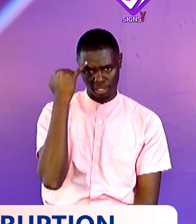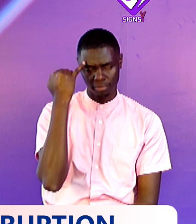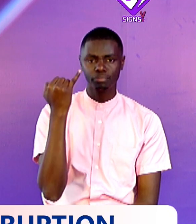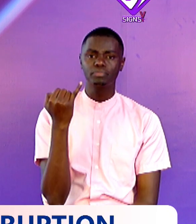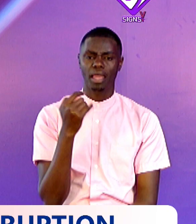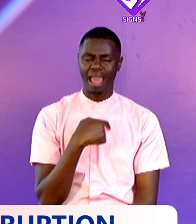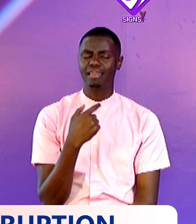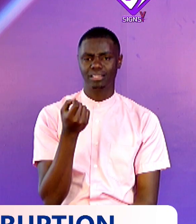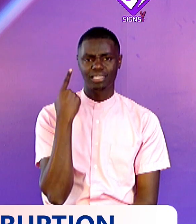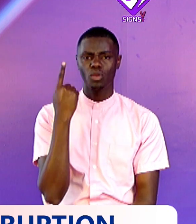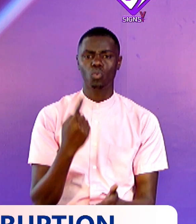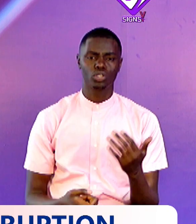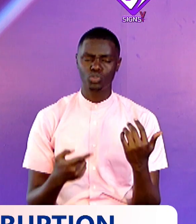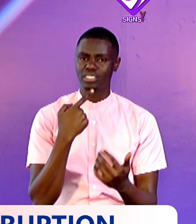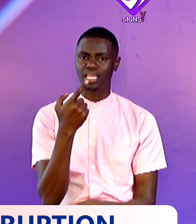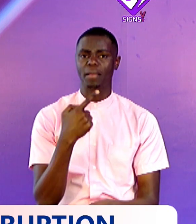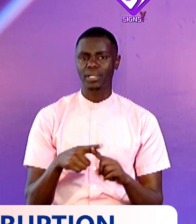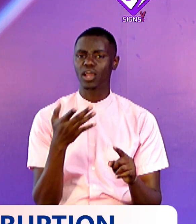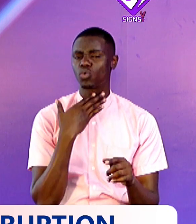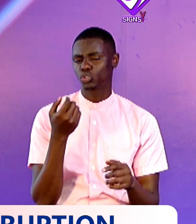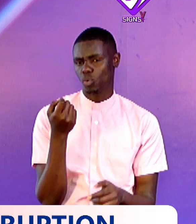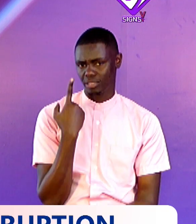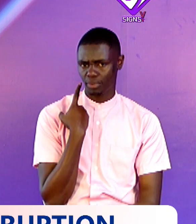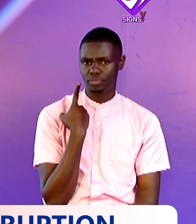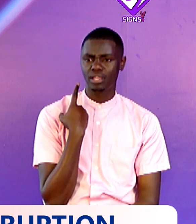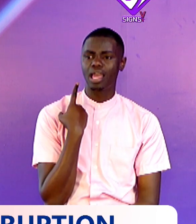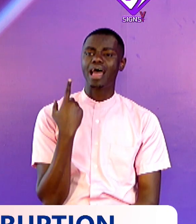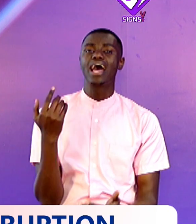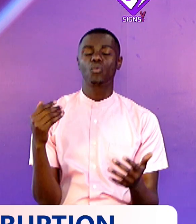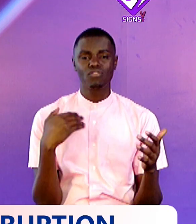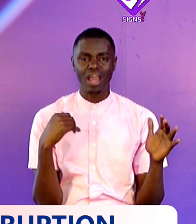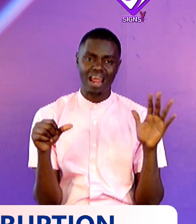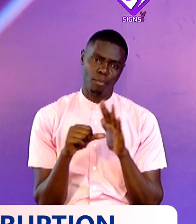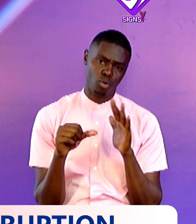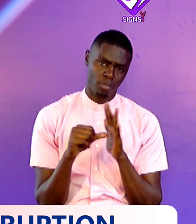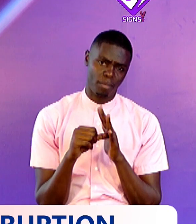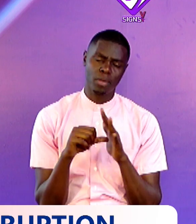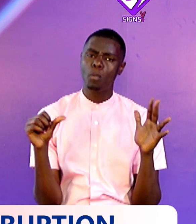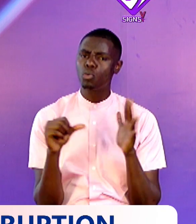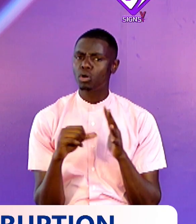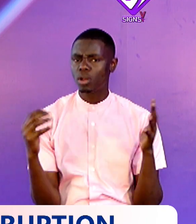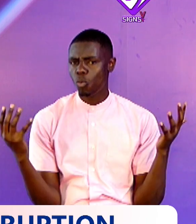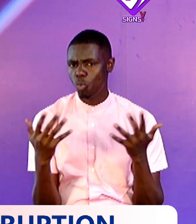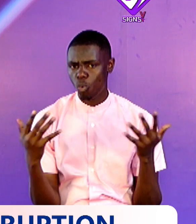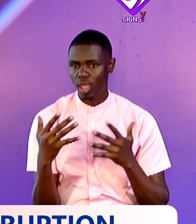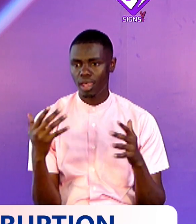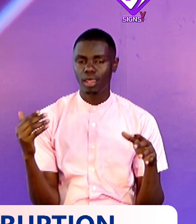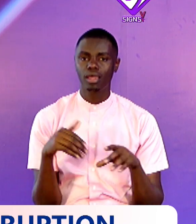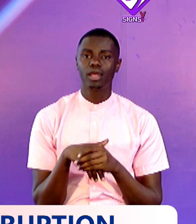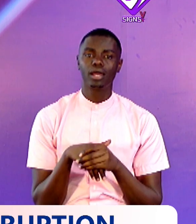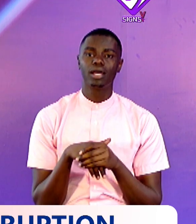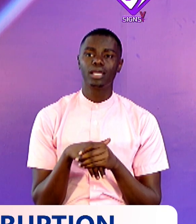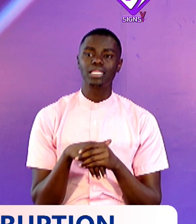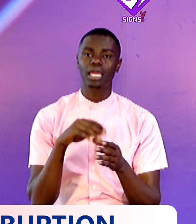you're saying and wanting to answer to it. Right. There's also been a problem. The problem has been in the